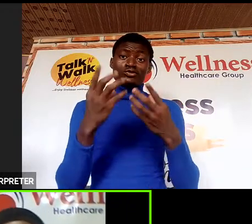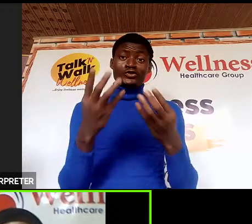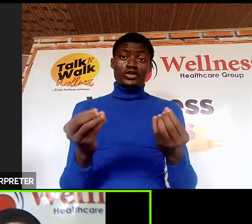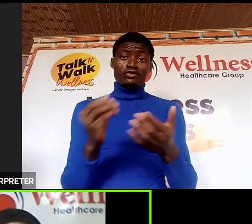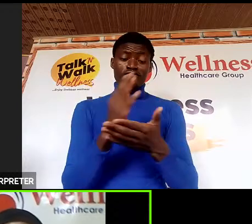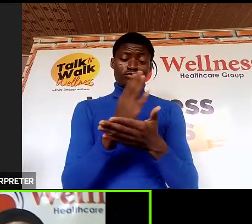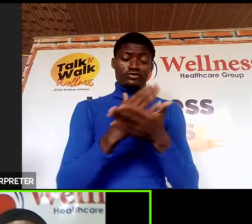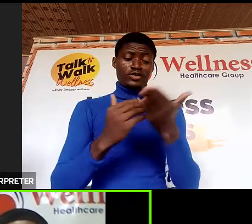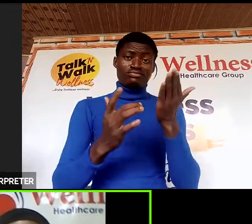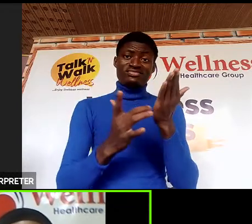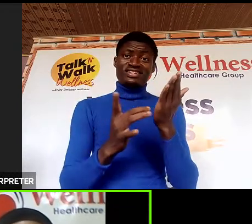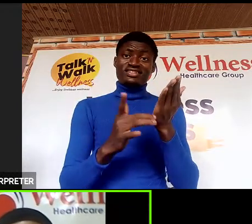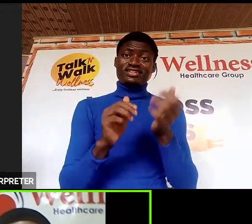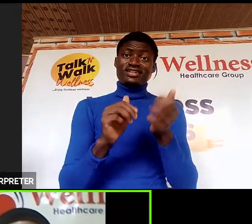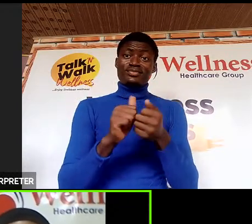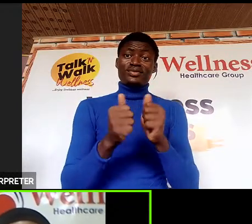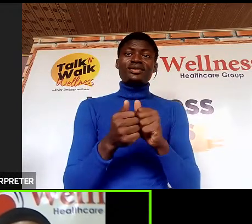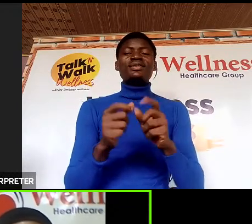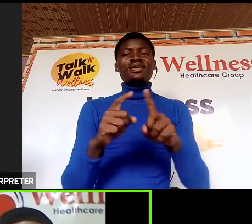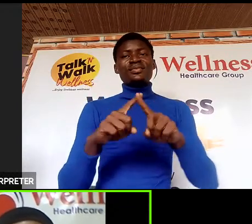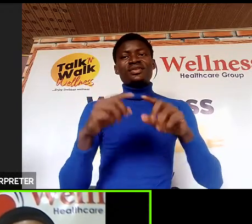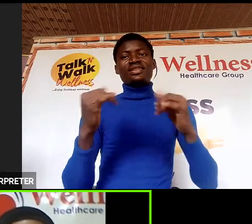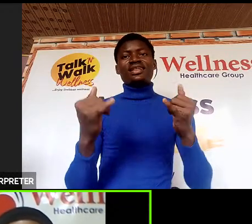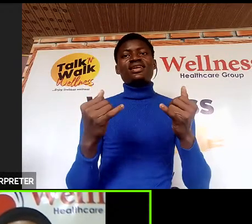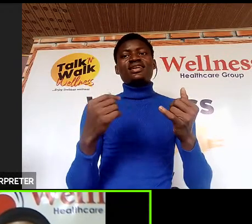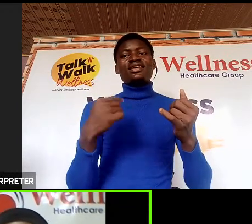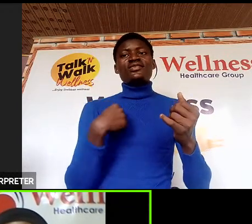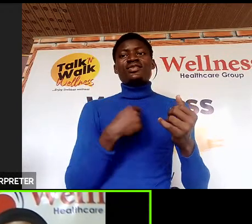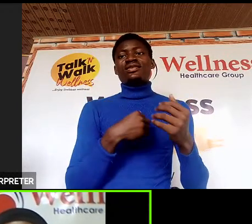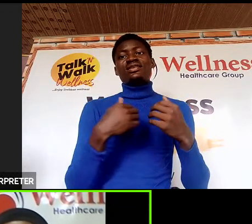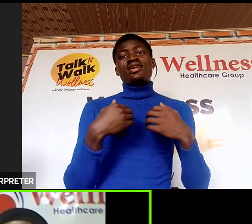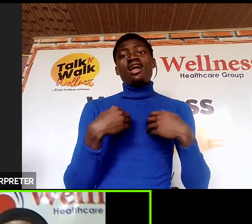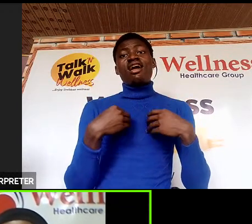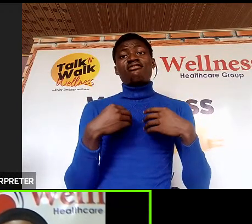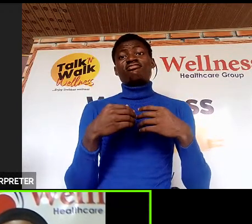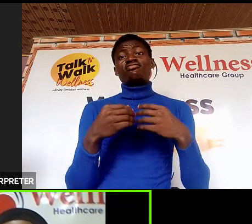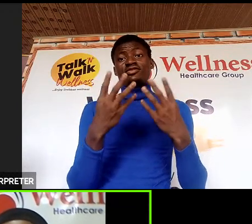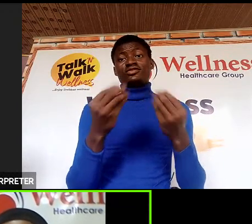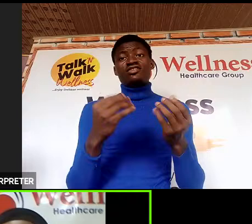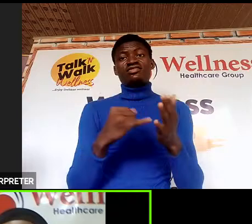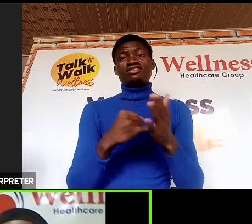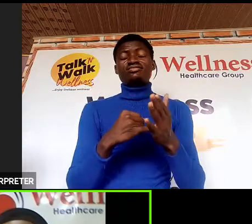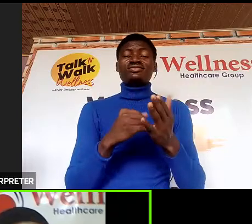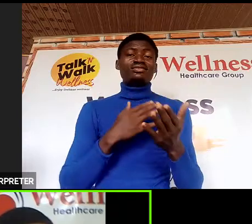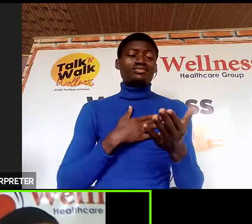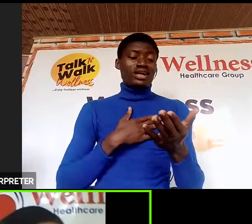been able to fix it. We had to change the device. I don't know why my laptop isn't saying so.